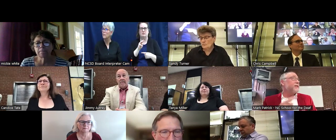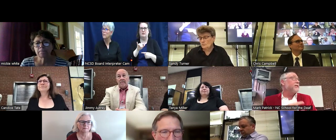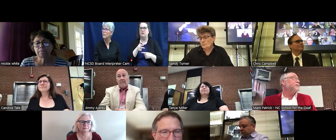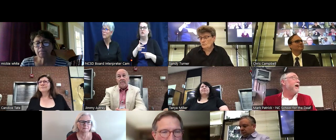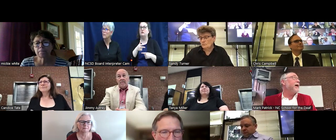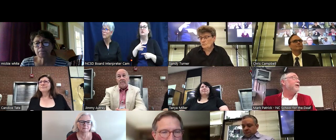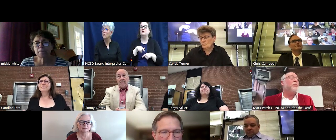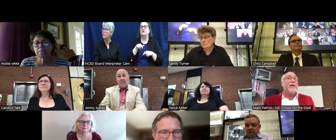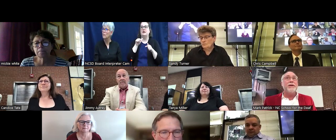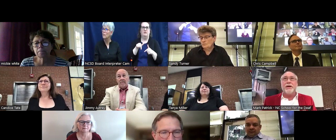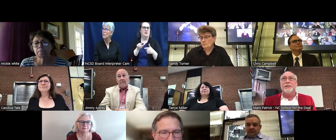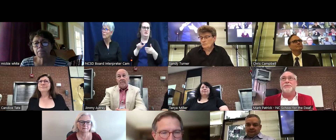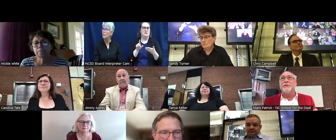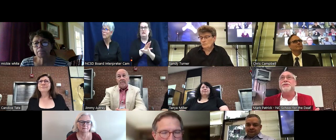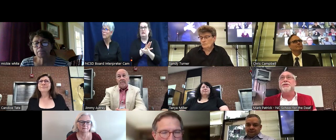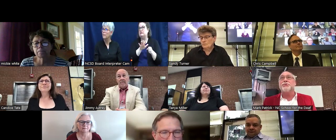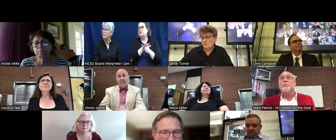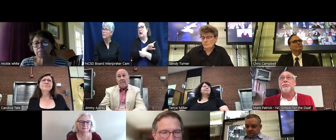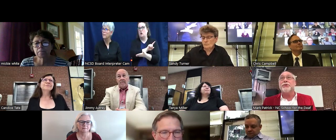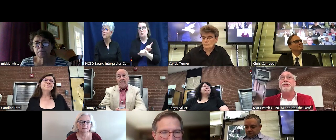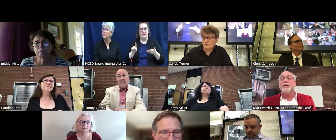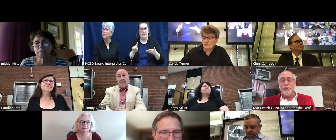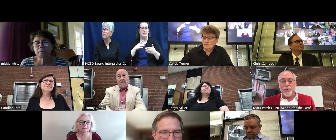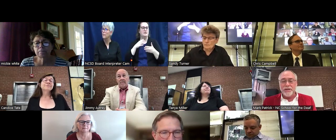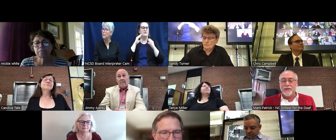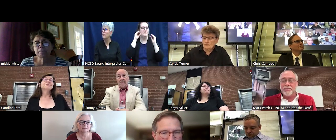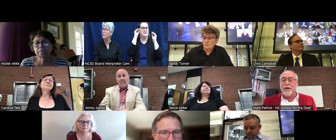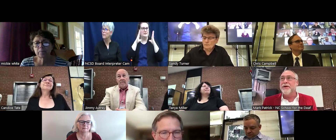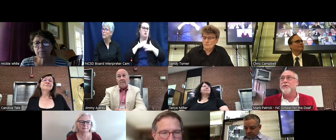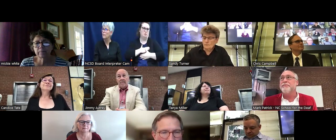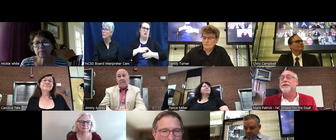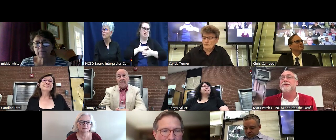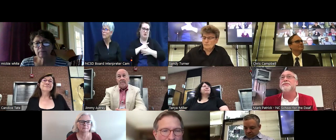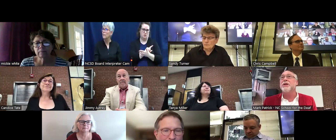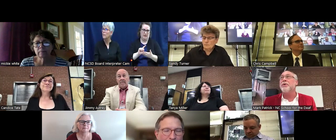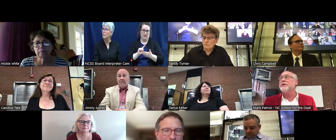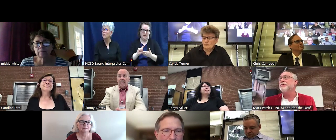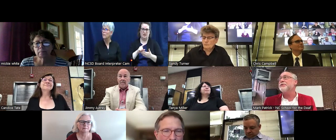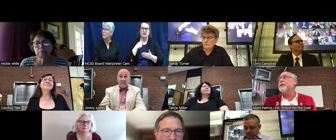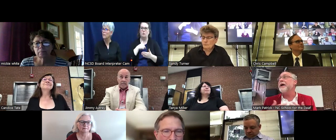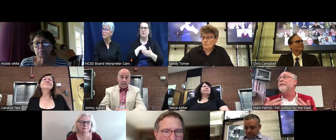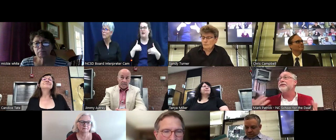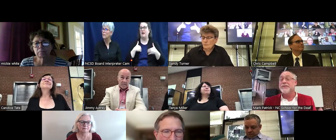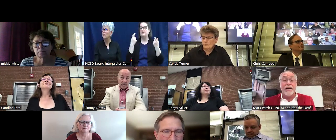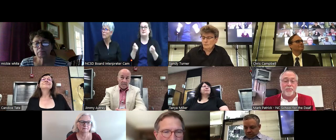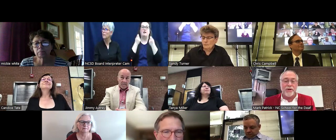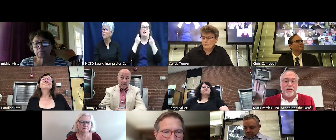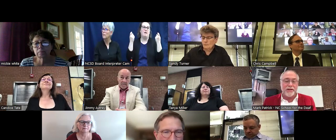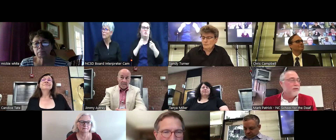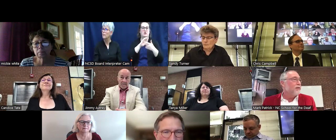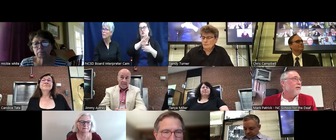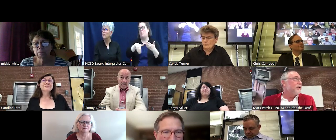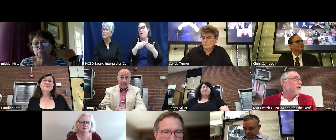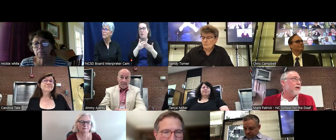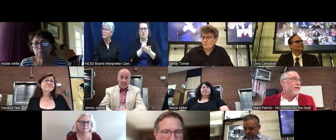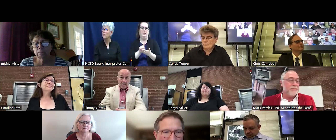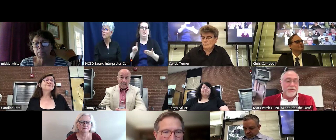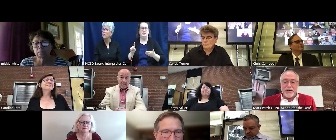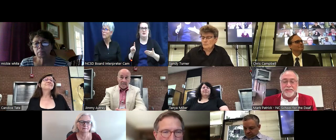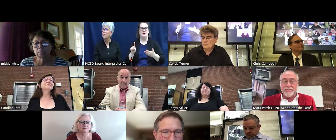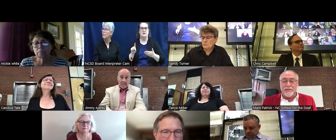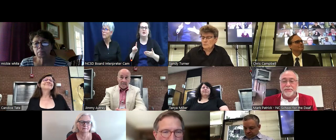This entire week has been Teacher Appreciation Week, and there have been celebrations throughout the entire week. And